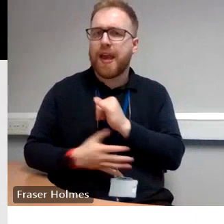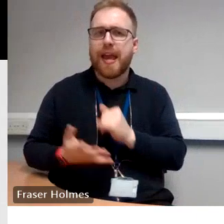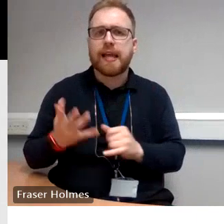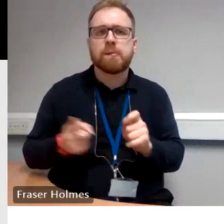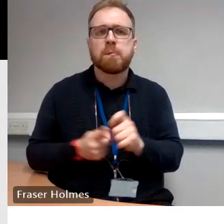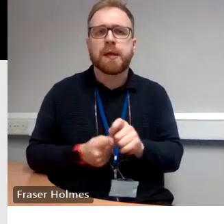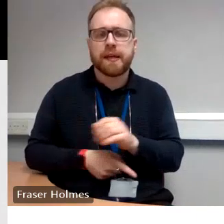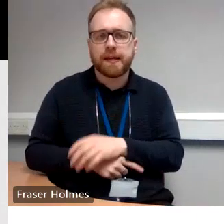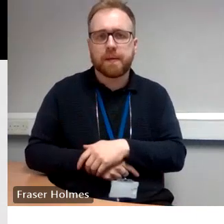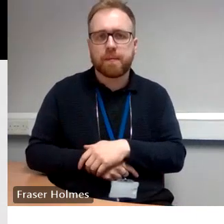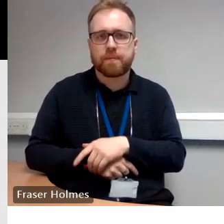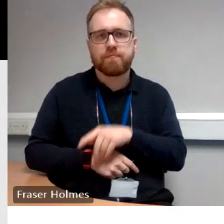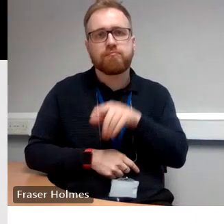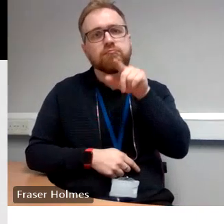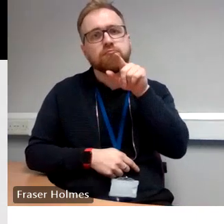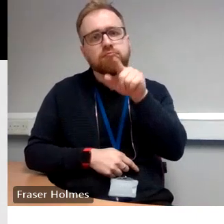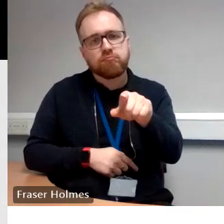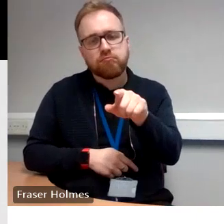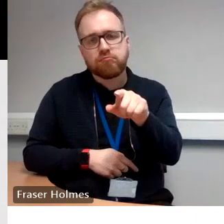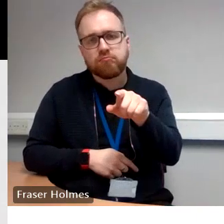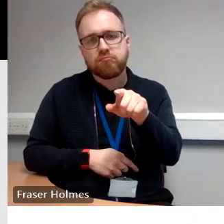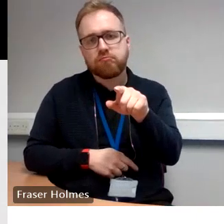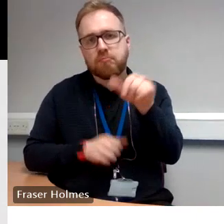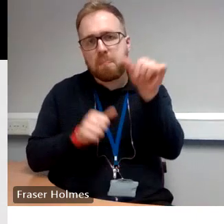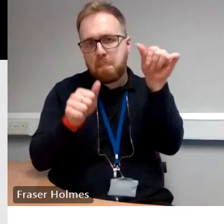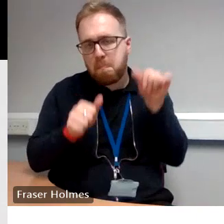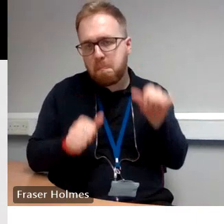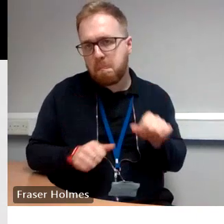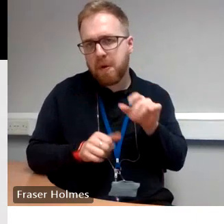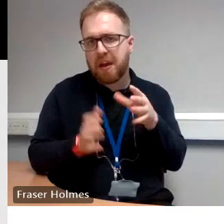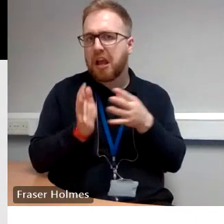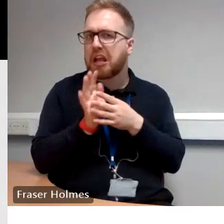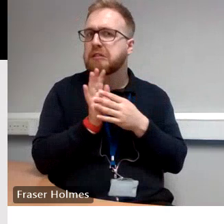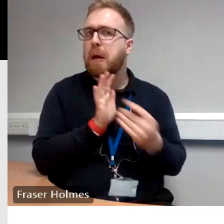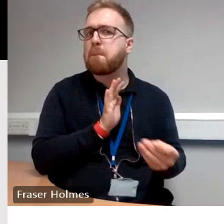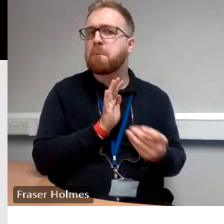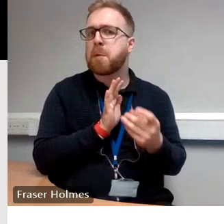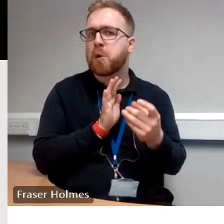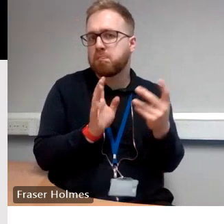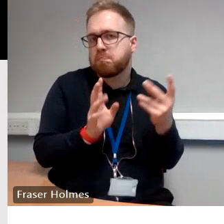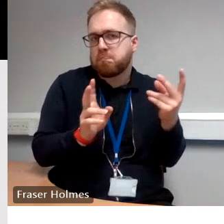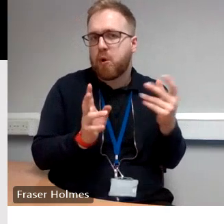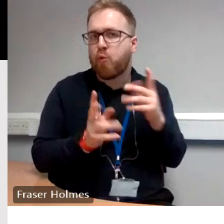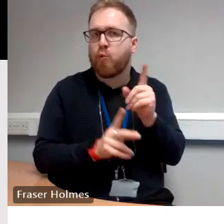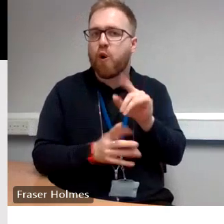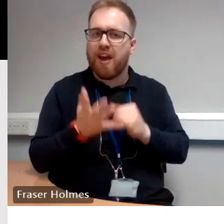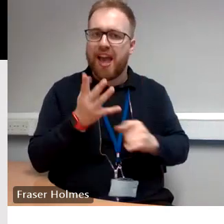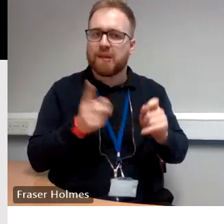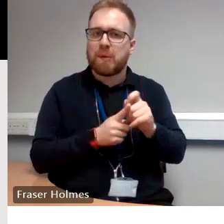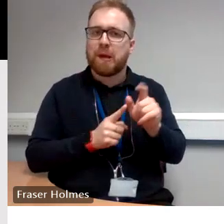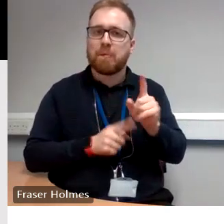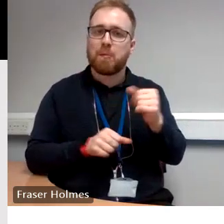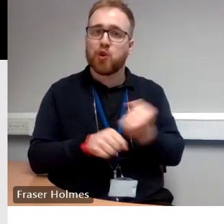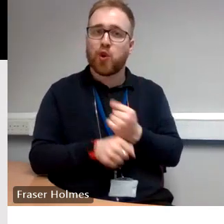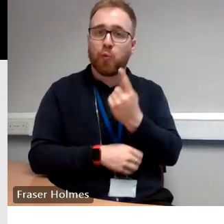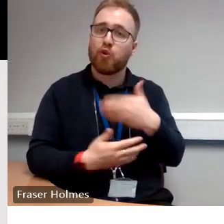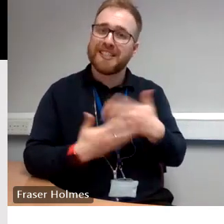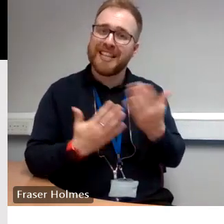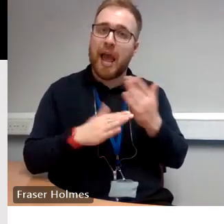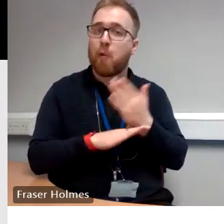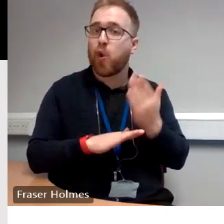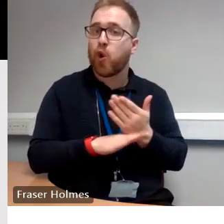And then here we've got a bit of just an example of what a social prescriber might get up to throughout their working